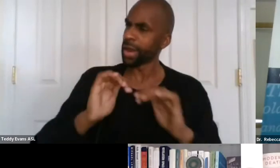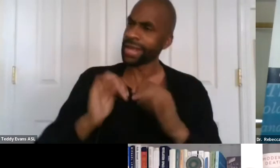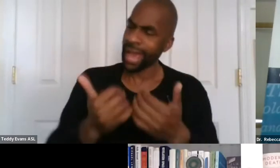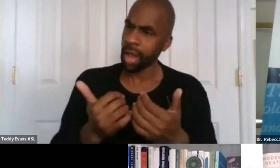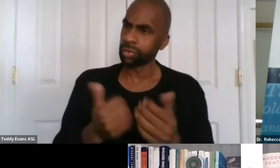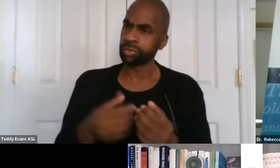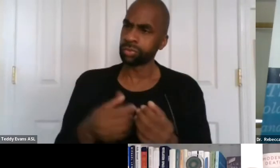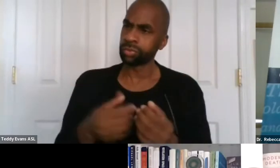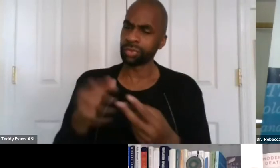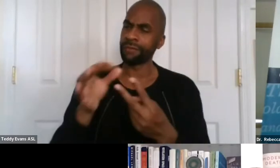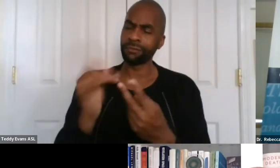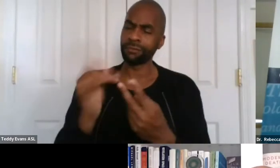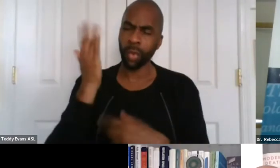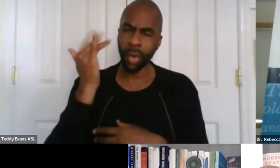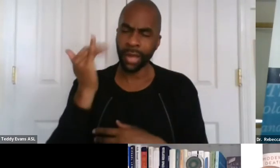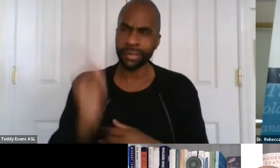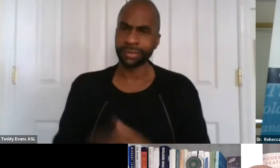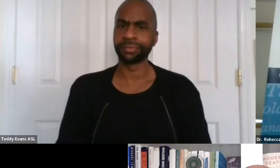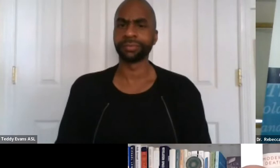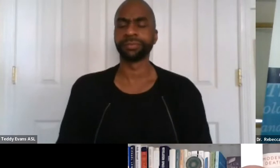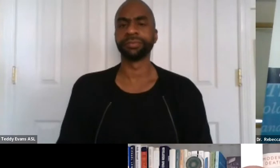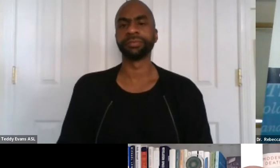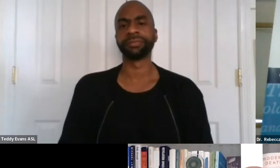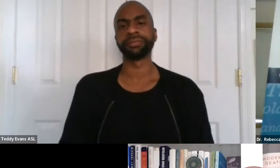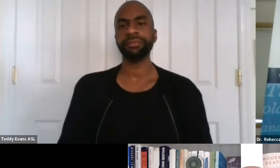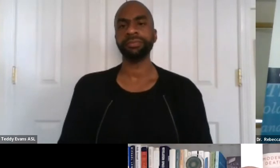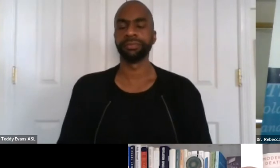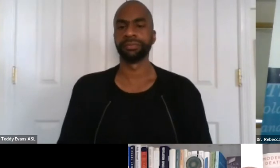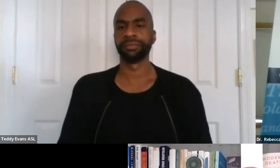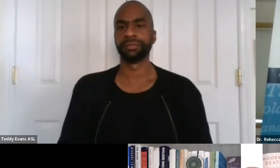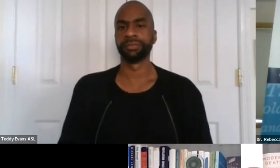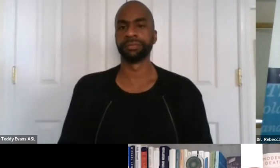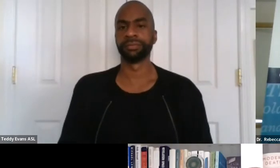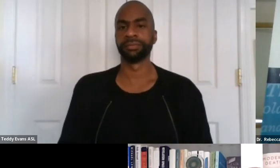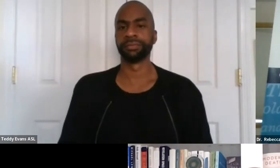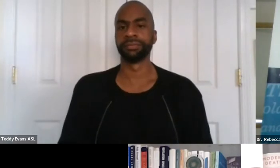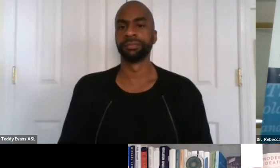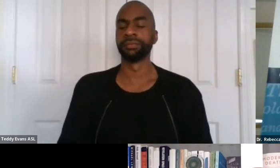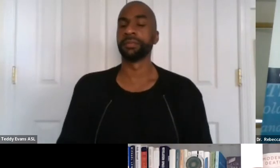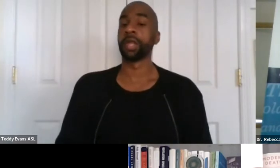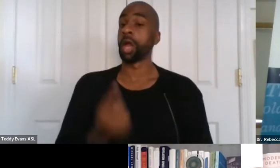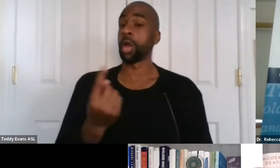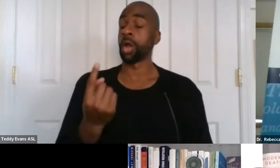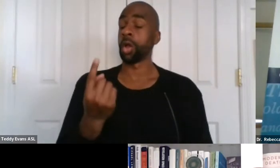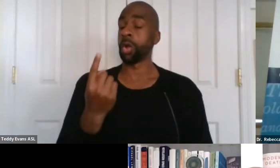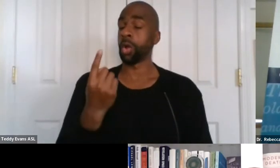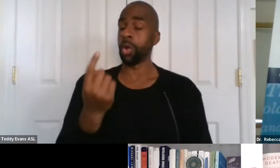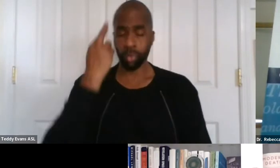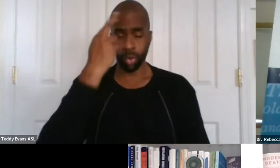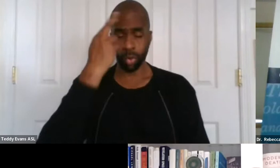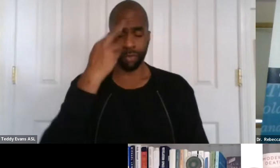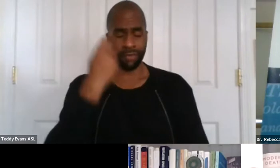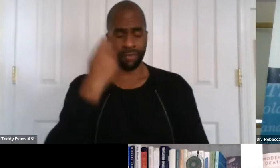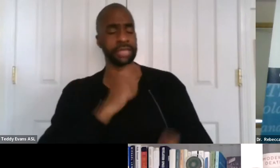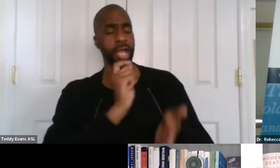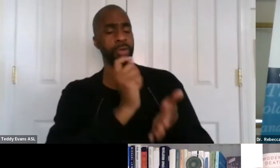on that? Yep. So one of the reasons I wrote this book was because when